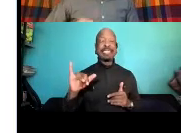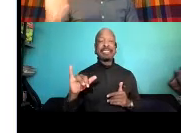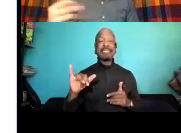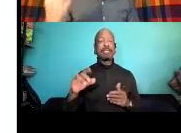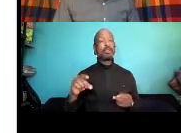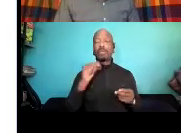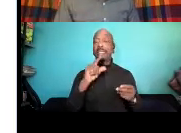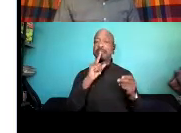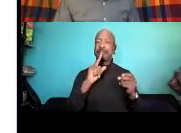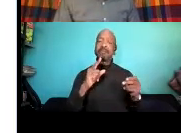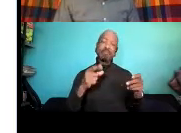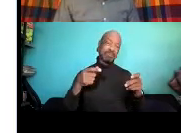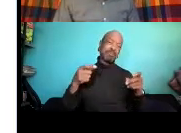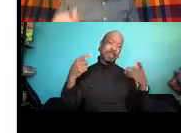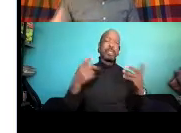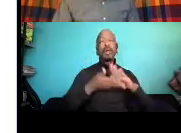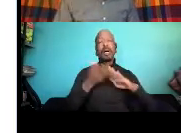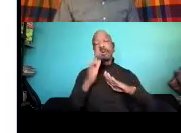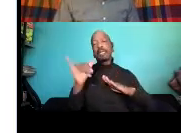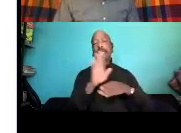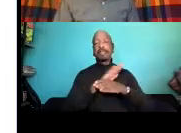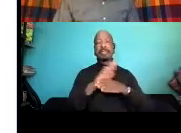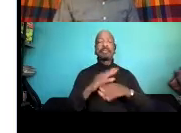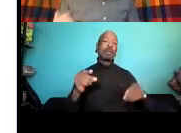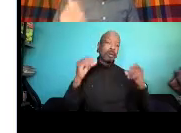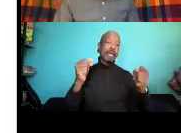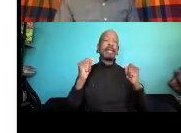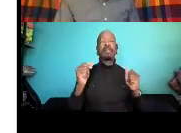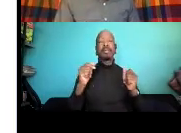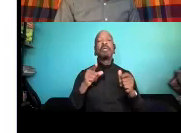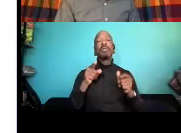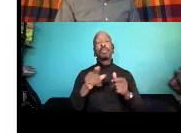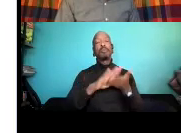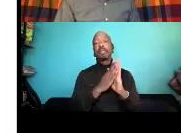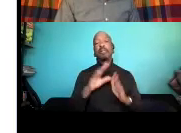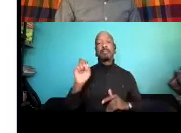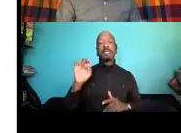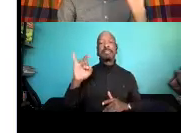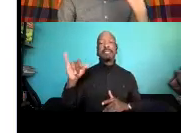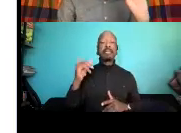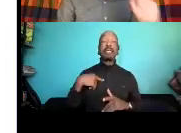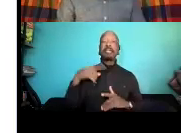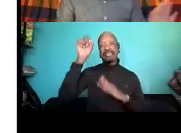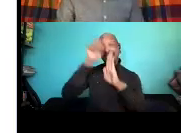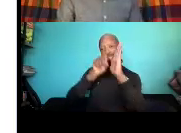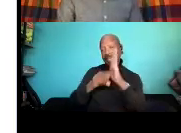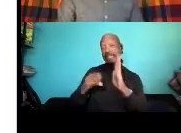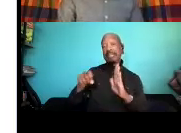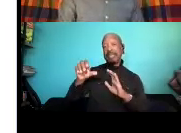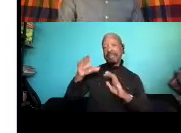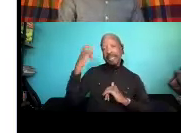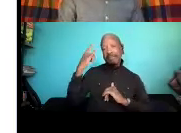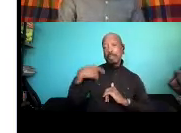Once you start operating like a business, the state of California is going to look at your activities and they're going to say,